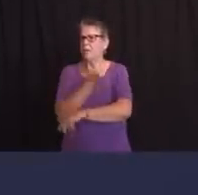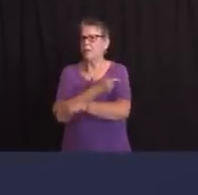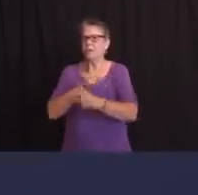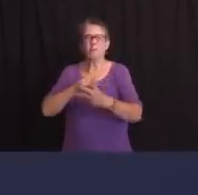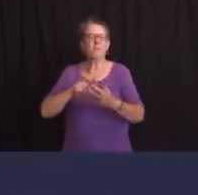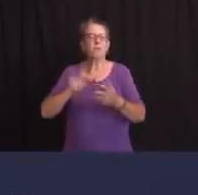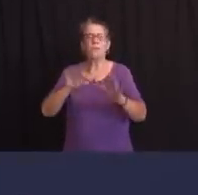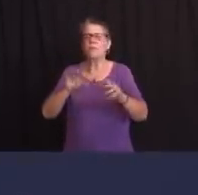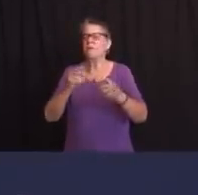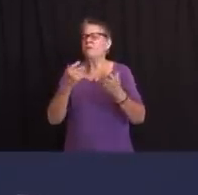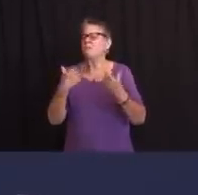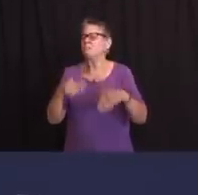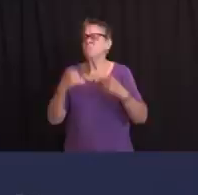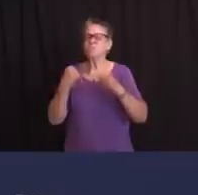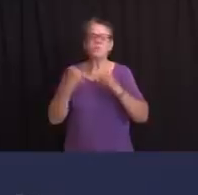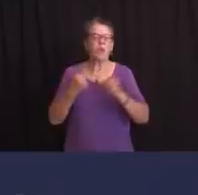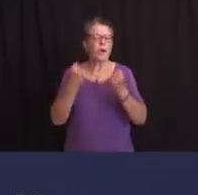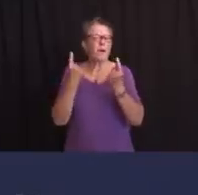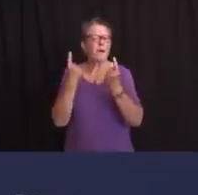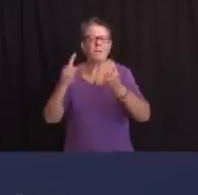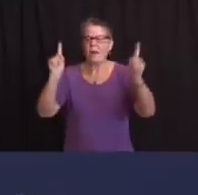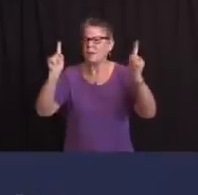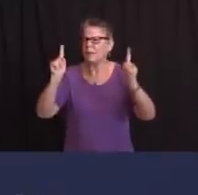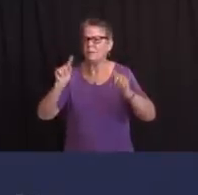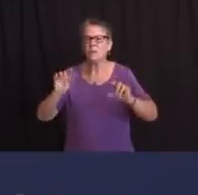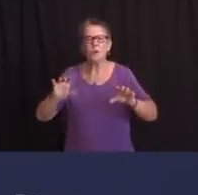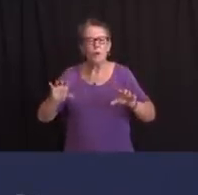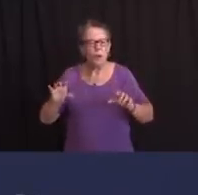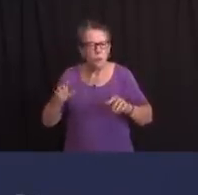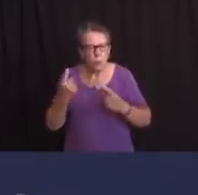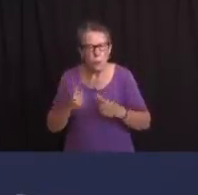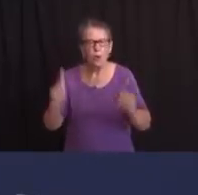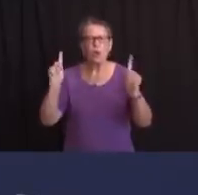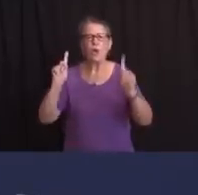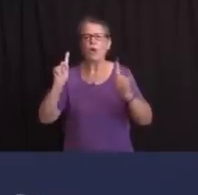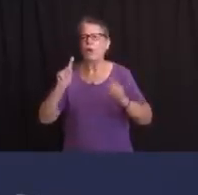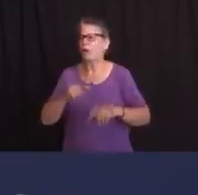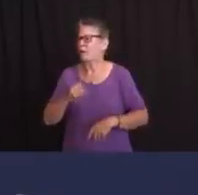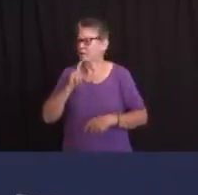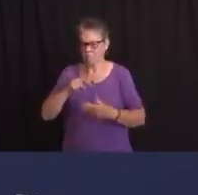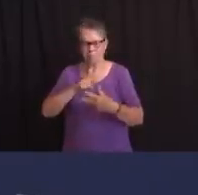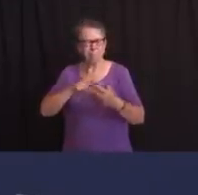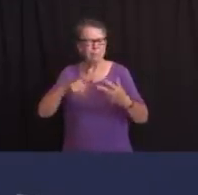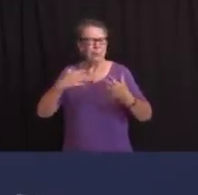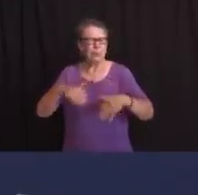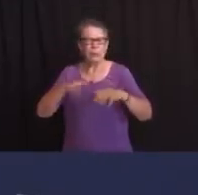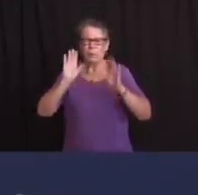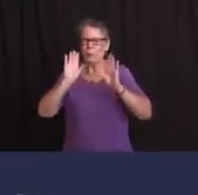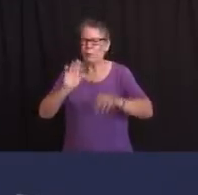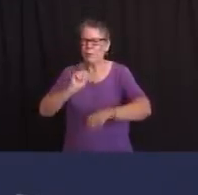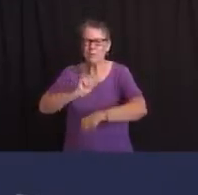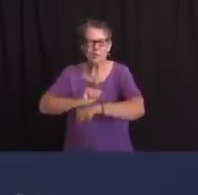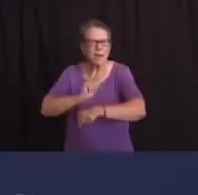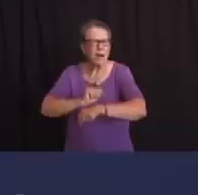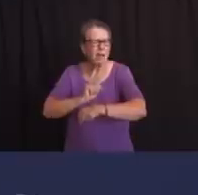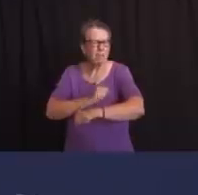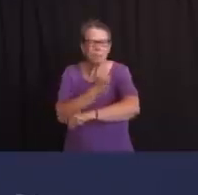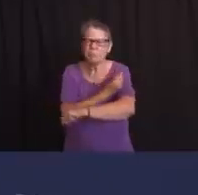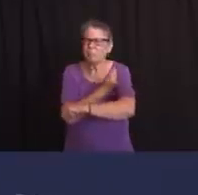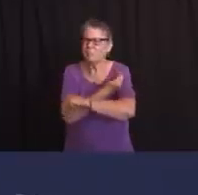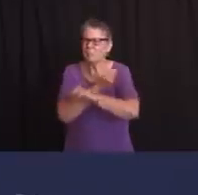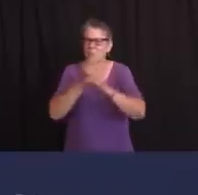all doing incredibly excellent, not that that's a word, an incredible job, particularly when it comes to